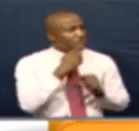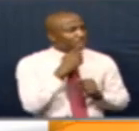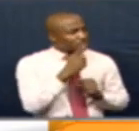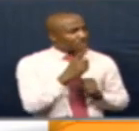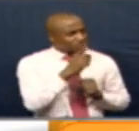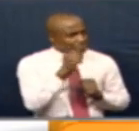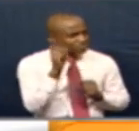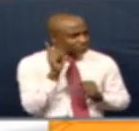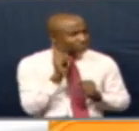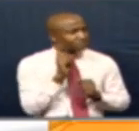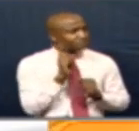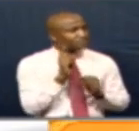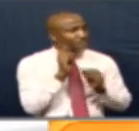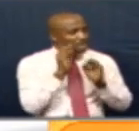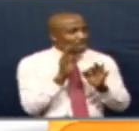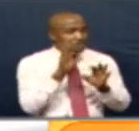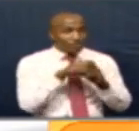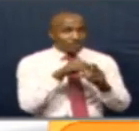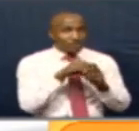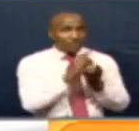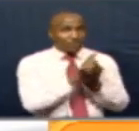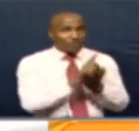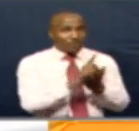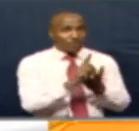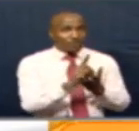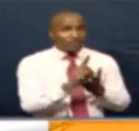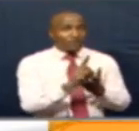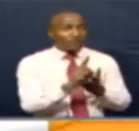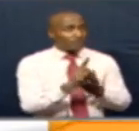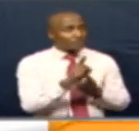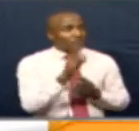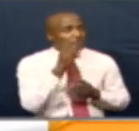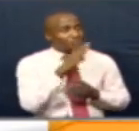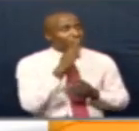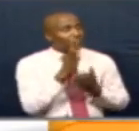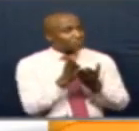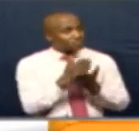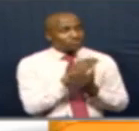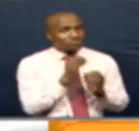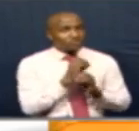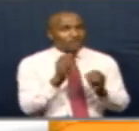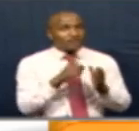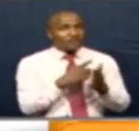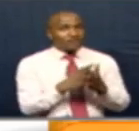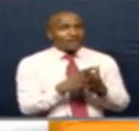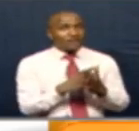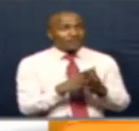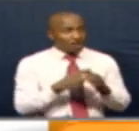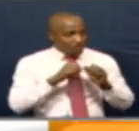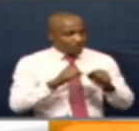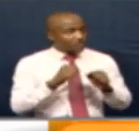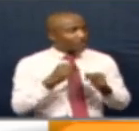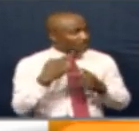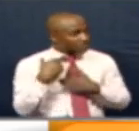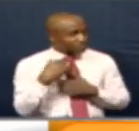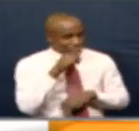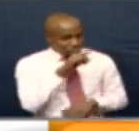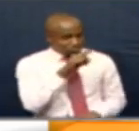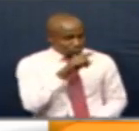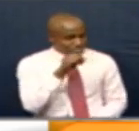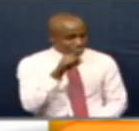that if within a week this mound of garbage has not been moved, then this is the officer who is